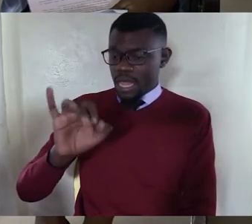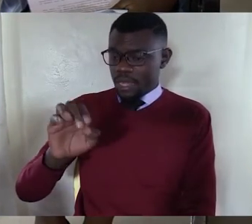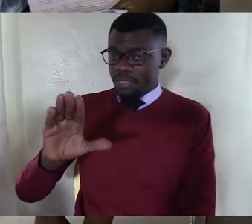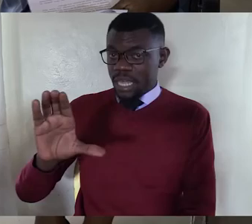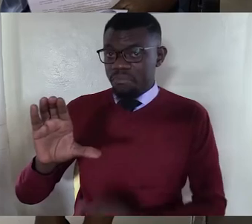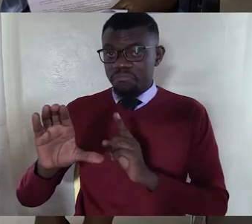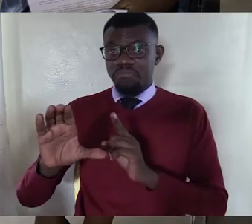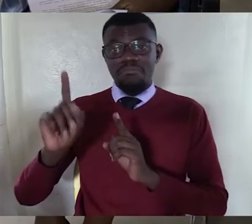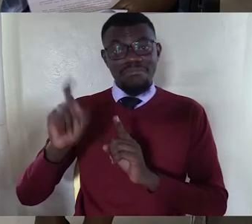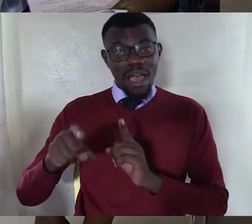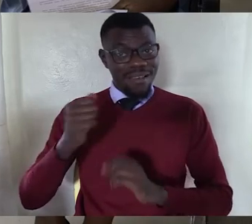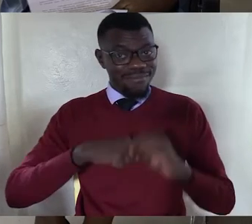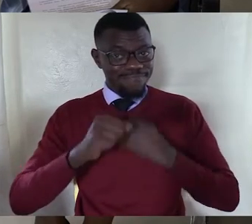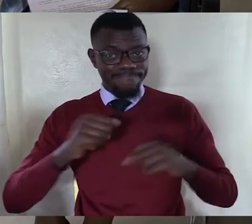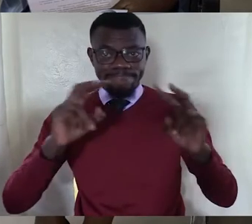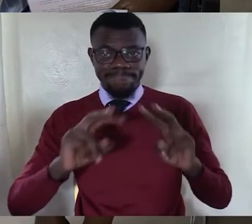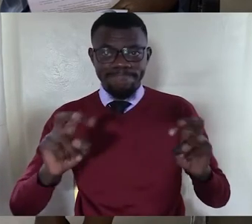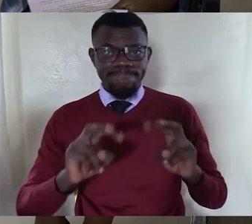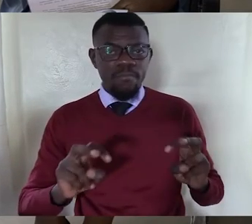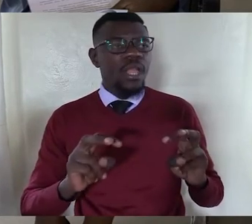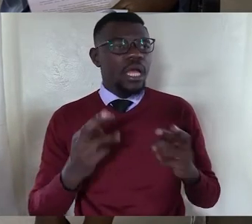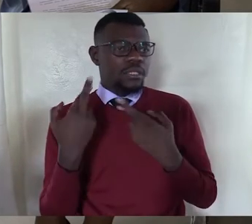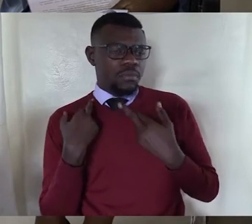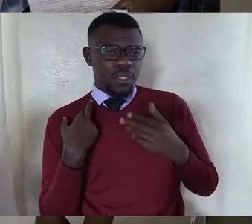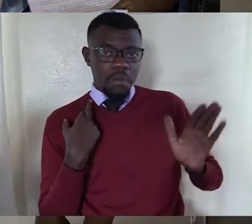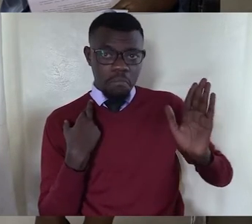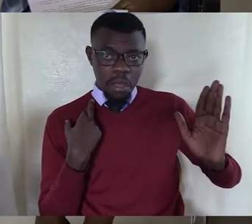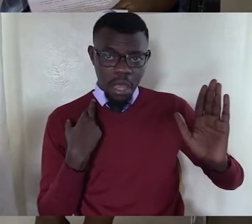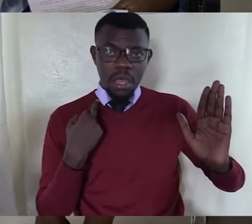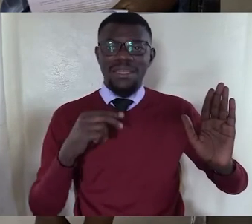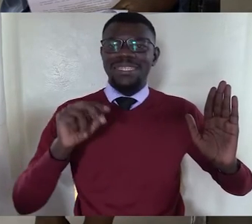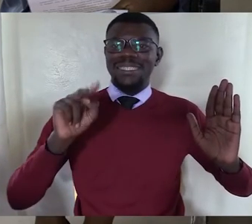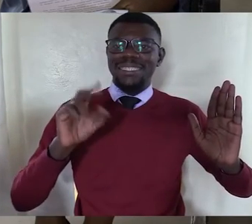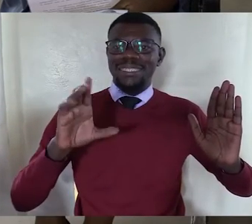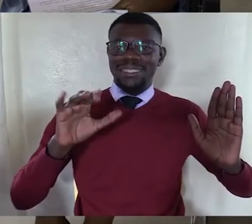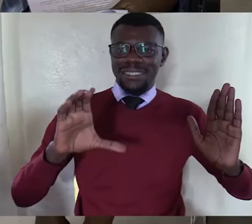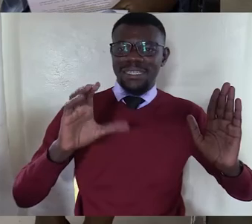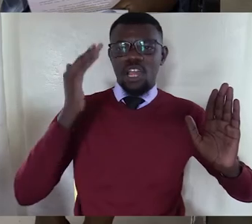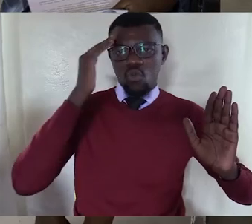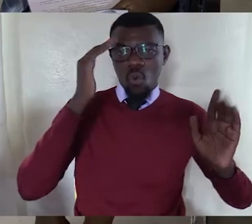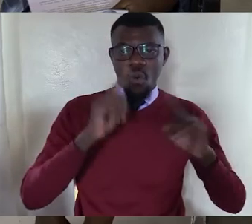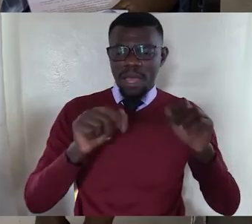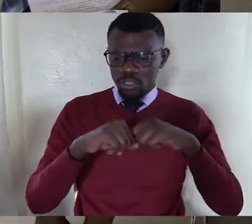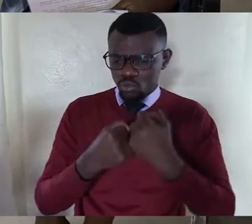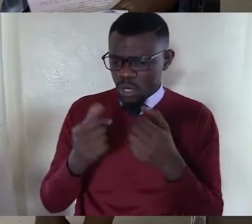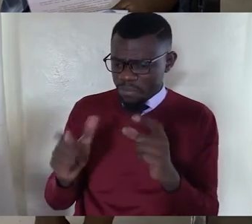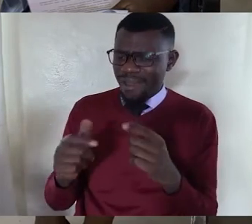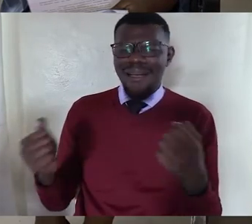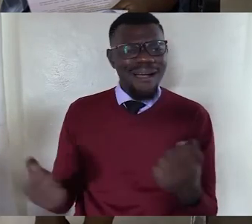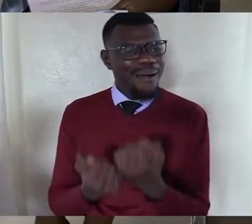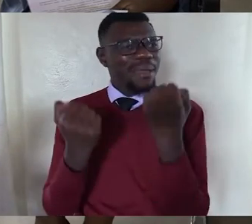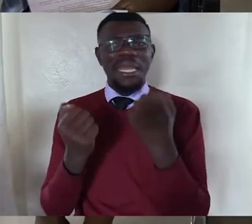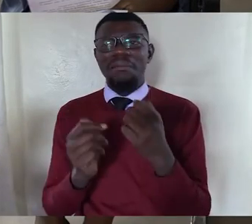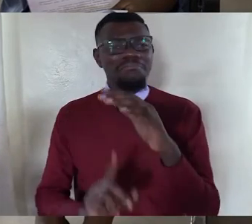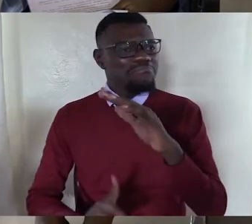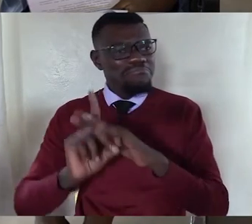look into. And when I say hate speech, I know that is the mandate of NCIC. But we see things are happening on social media.